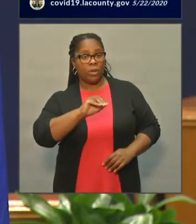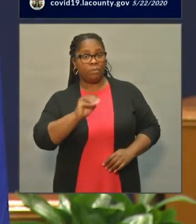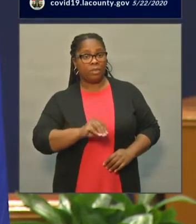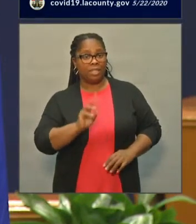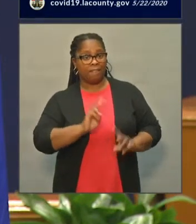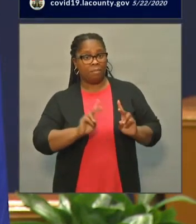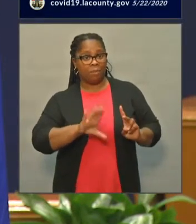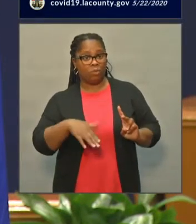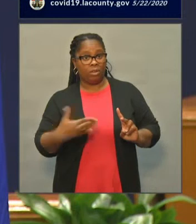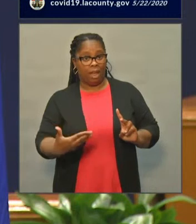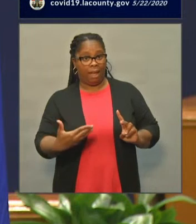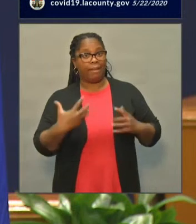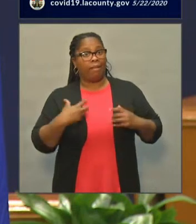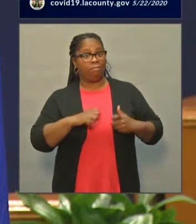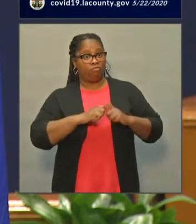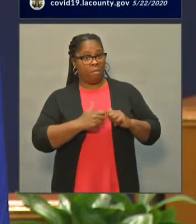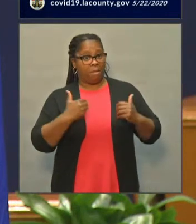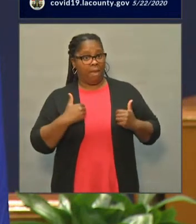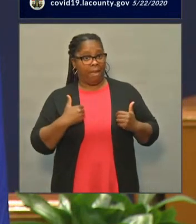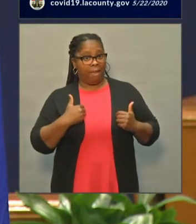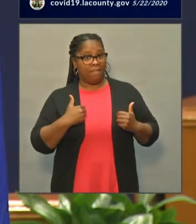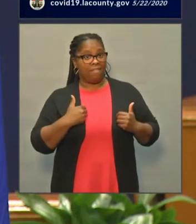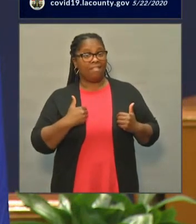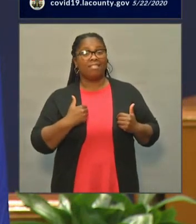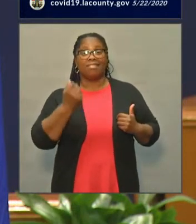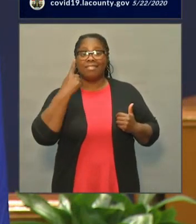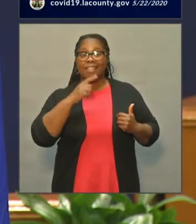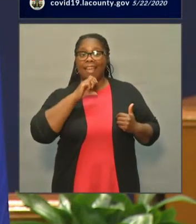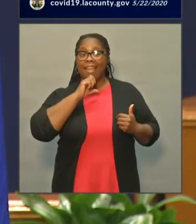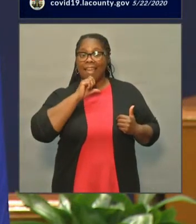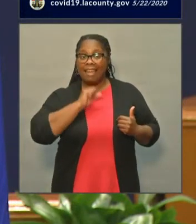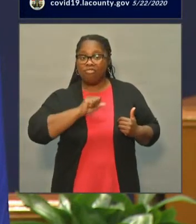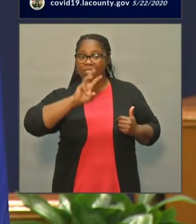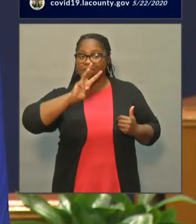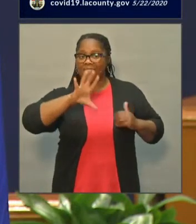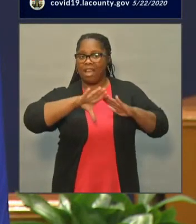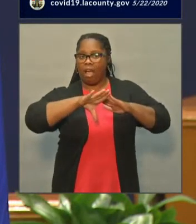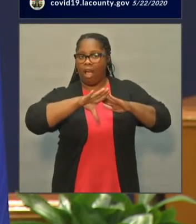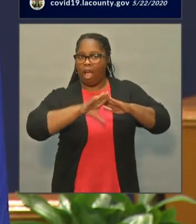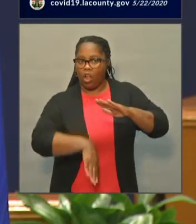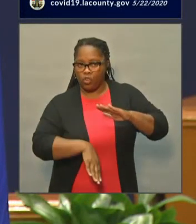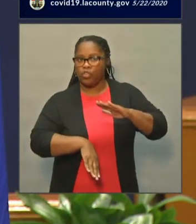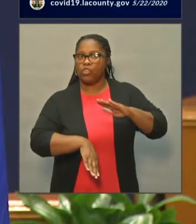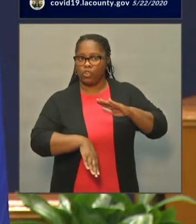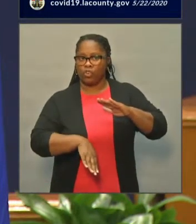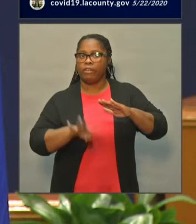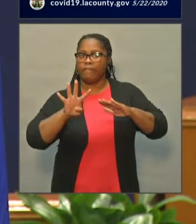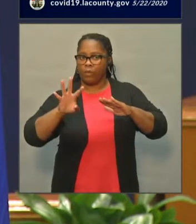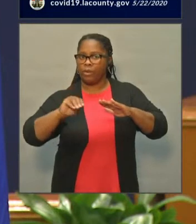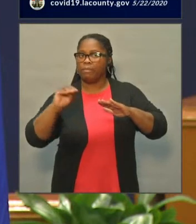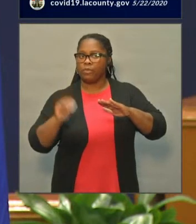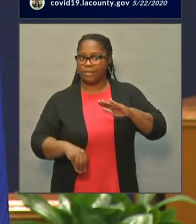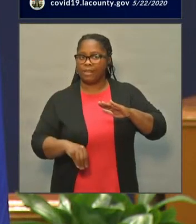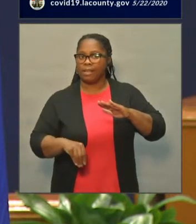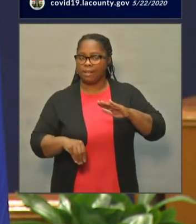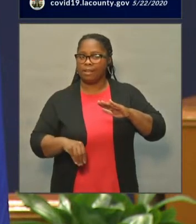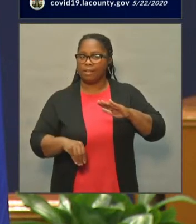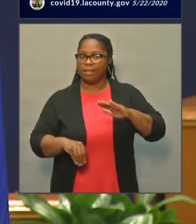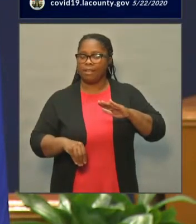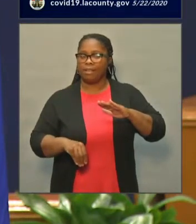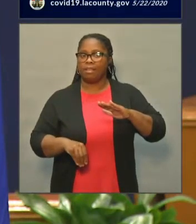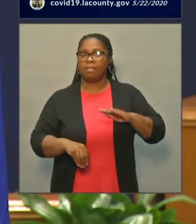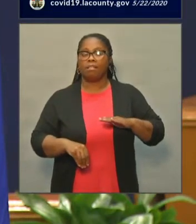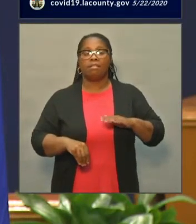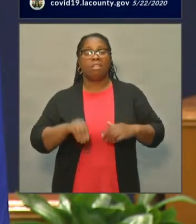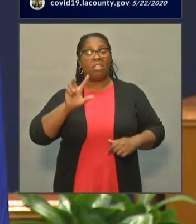health conditions are among those who are under the age of 65. And over